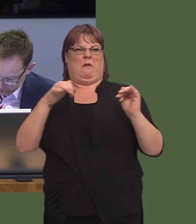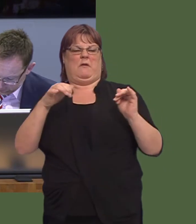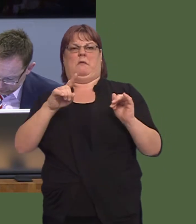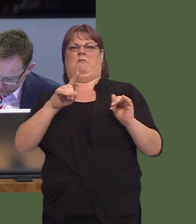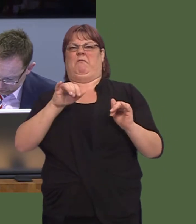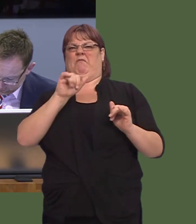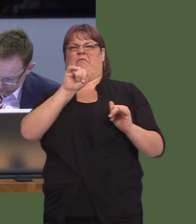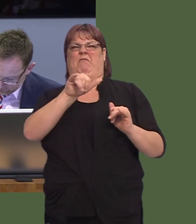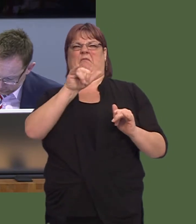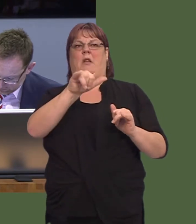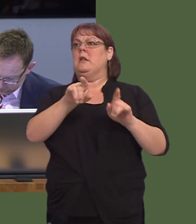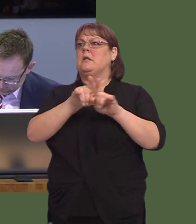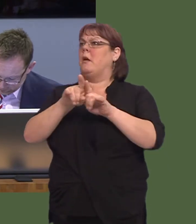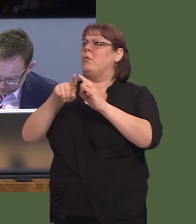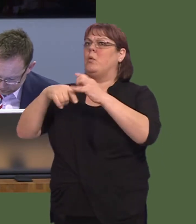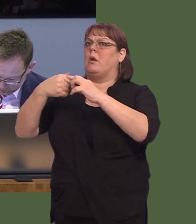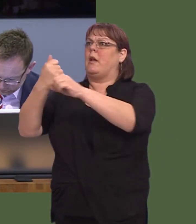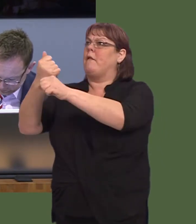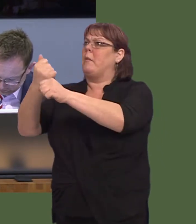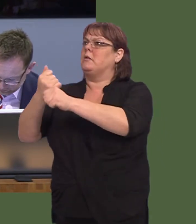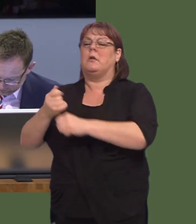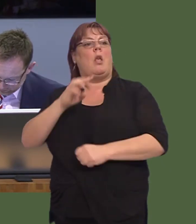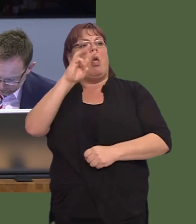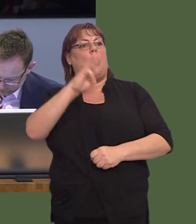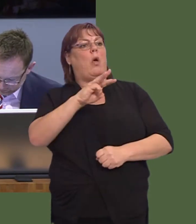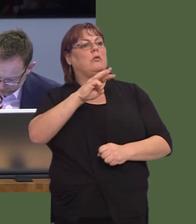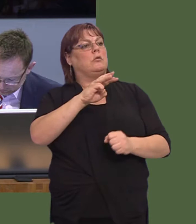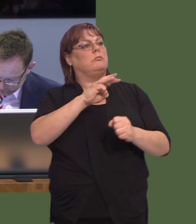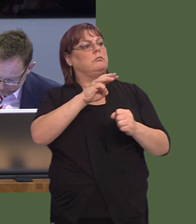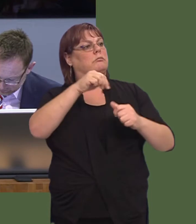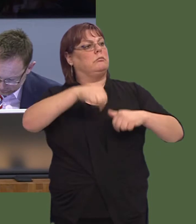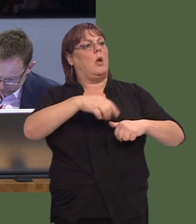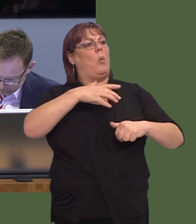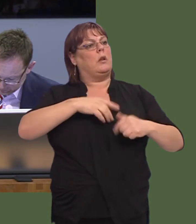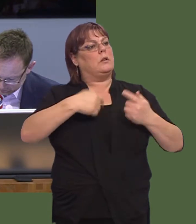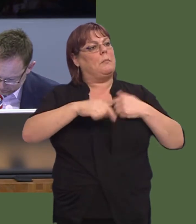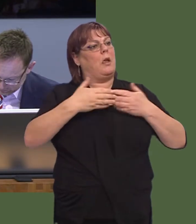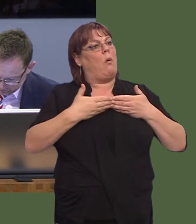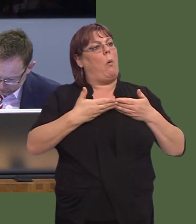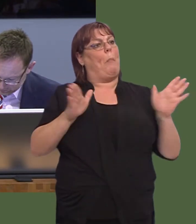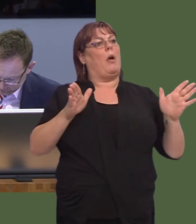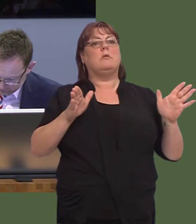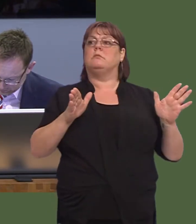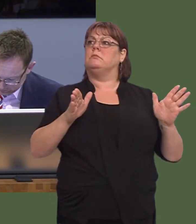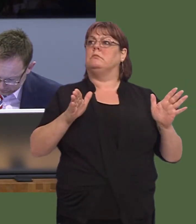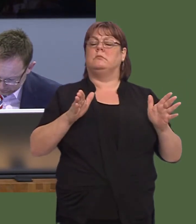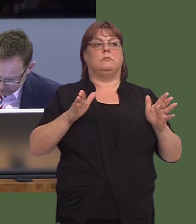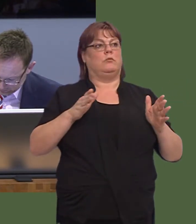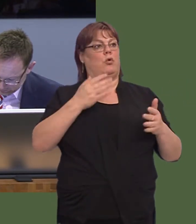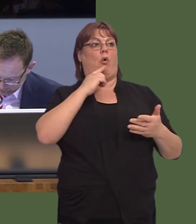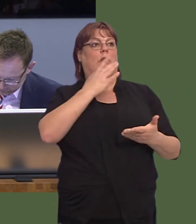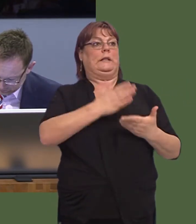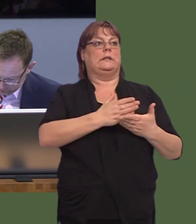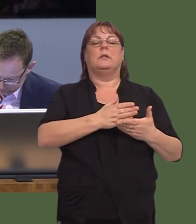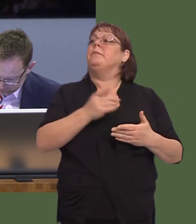Welsh public will expect us to be far more open and transparent going forward. I have recently